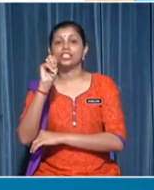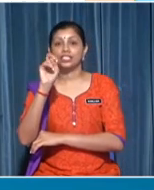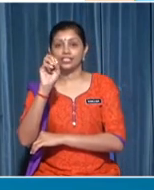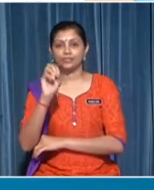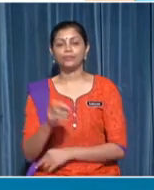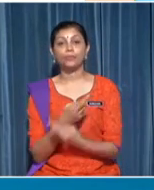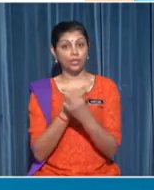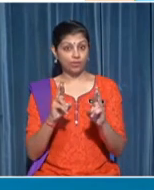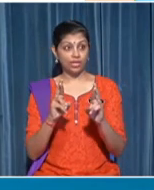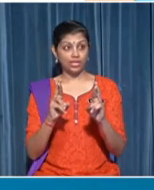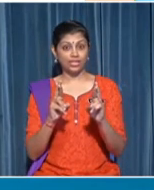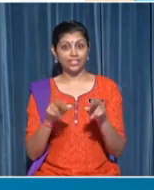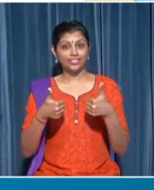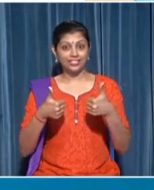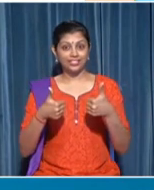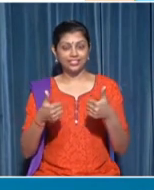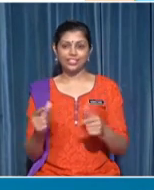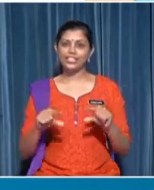Awesome! Let's go!